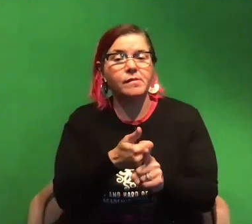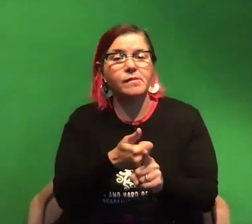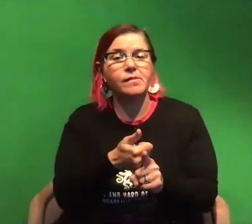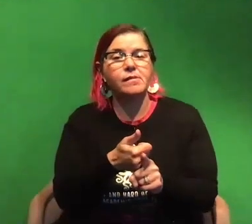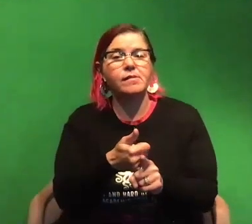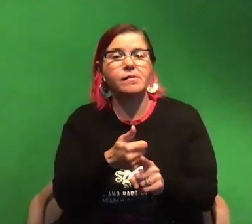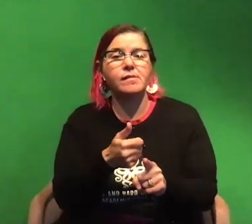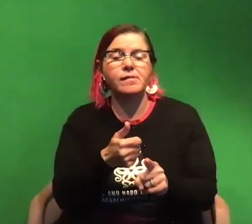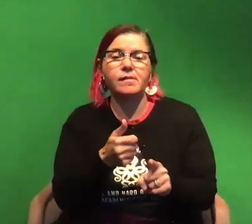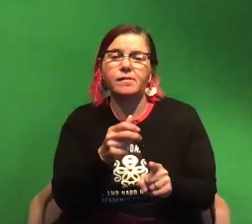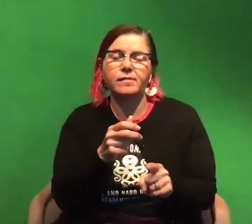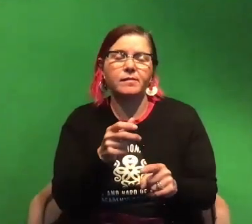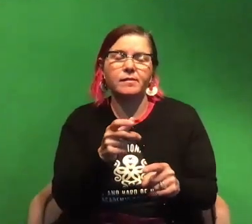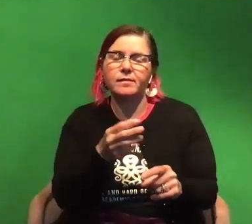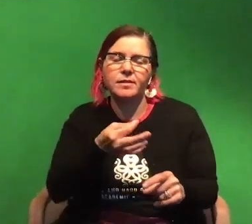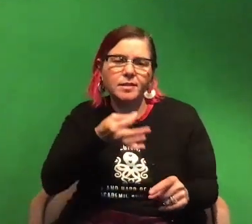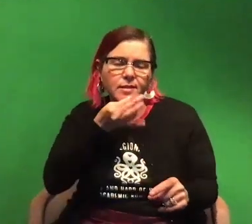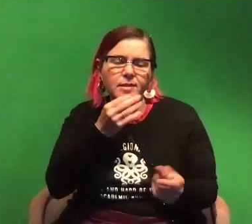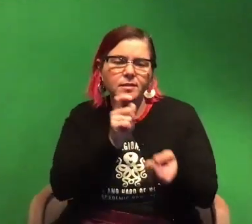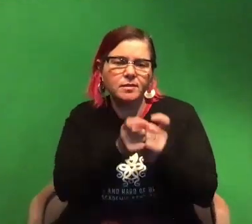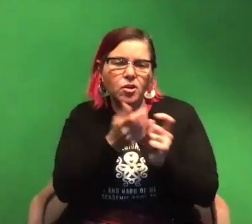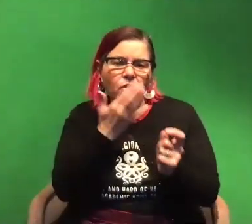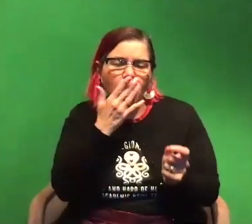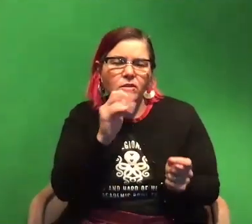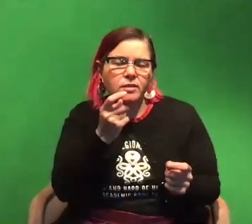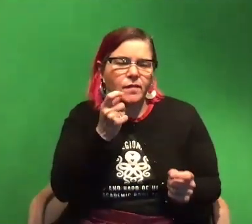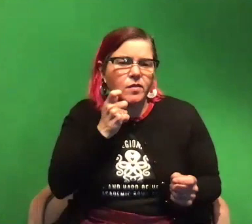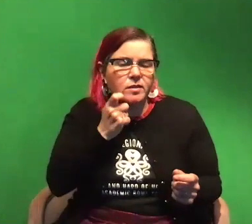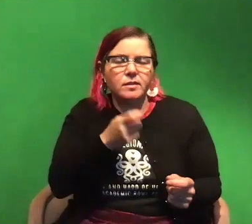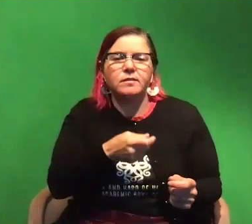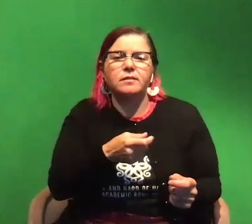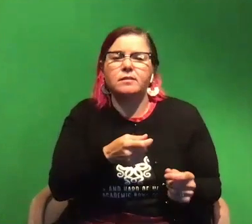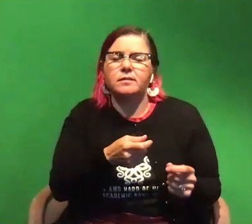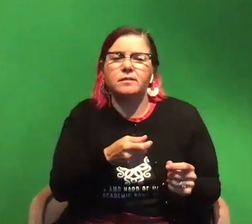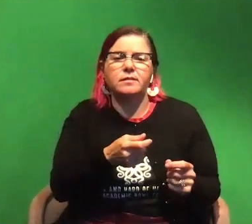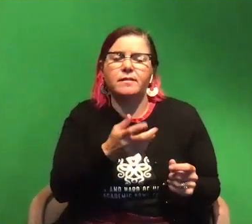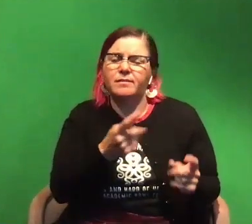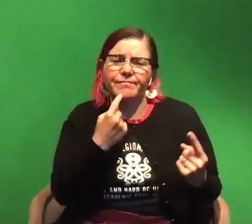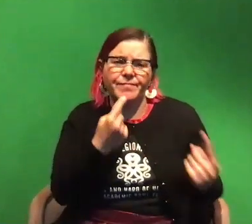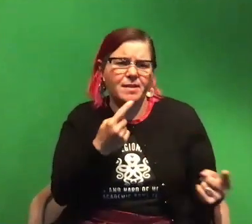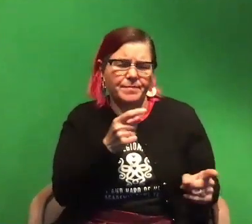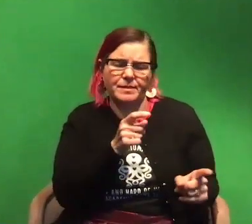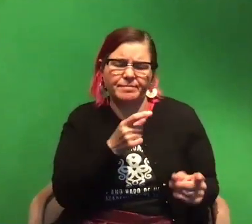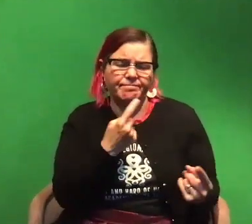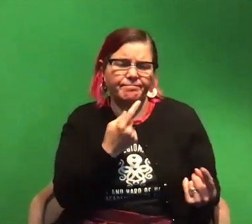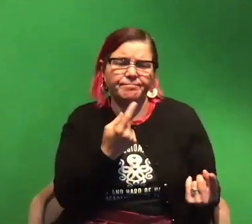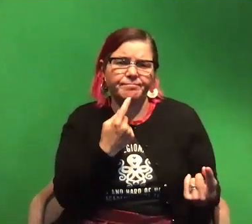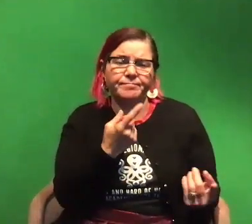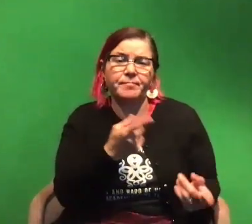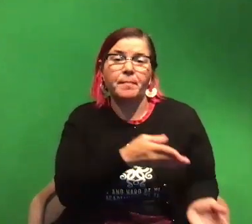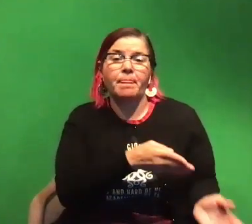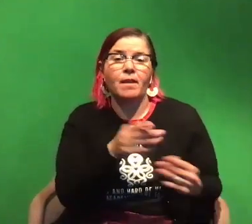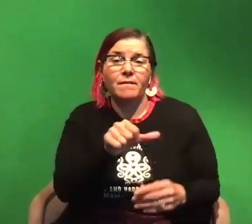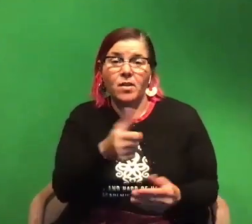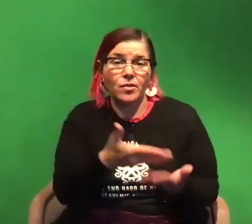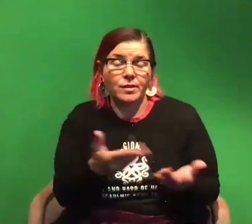unmatched with their ability to change the color and texture of their skin. That's probably what they're most famous for. But other things, you know, they just